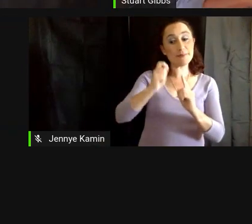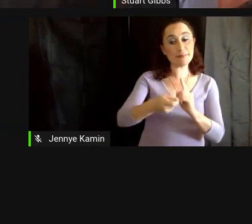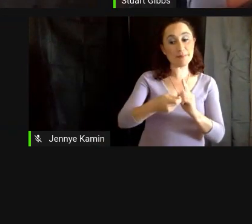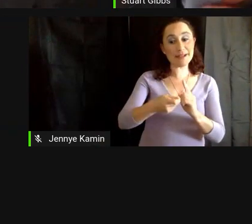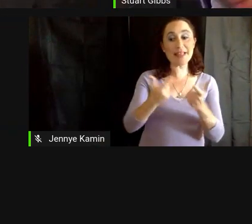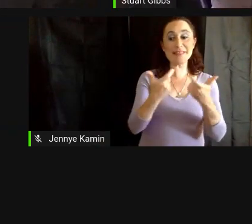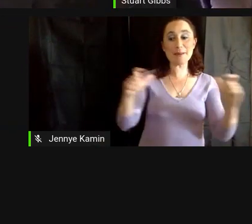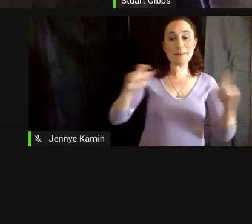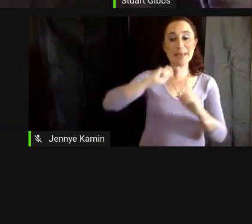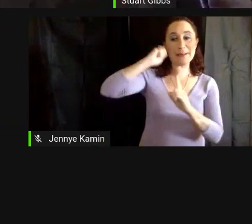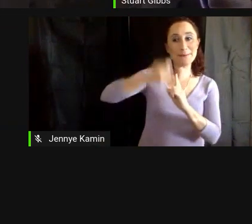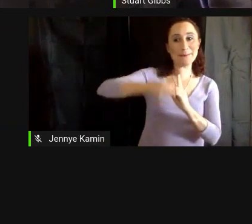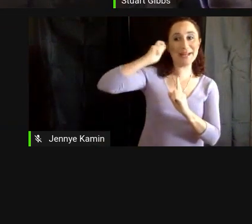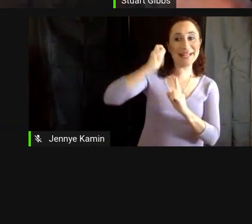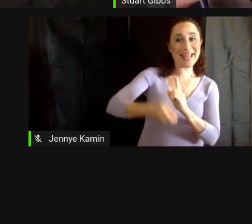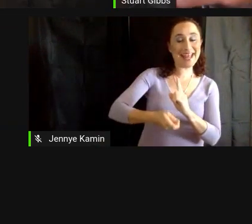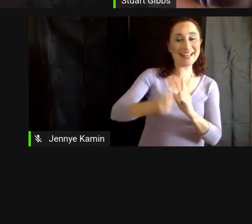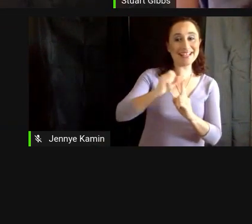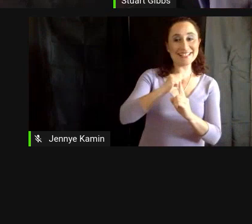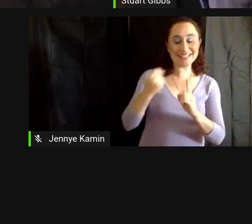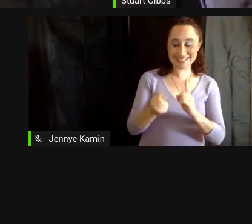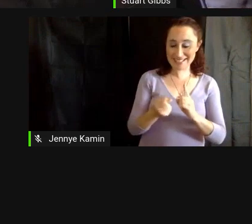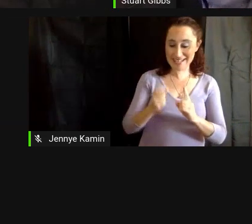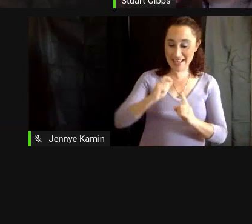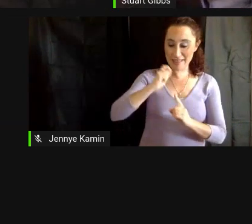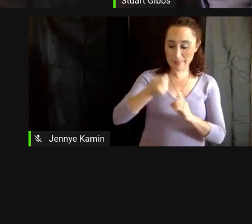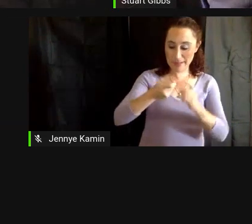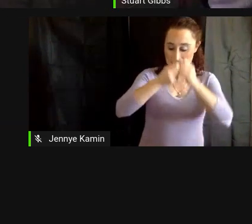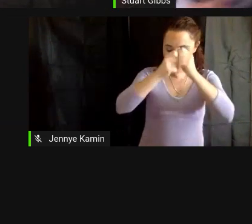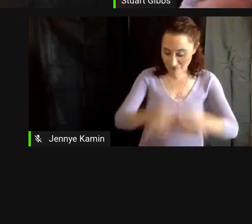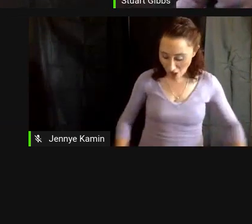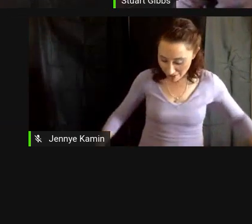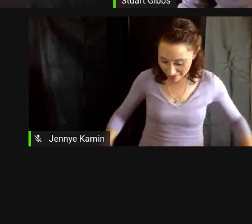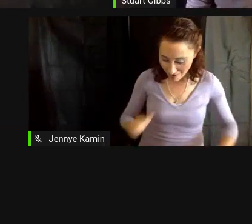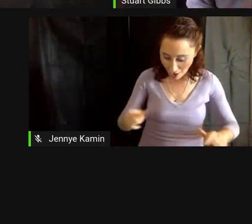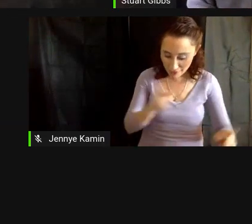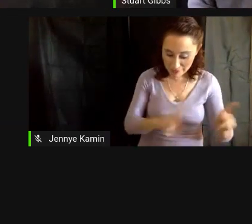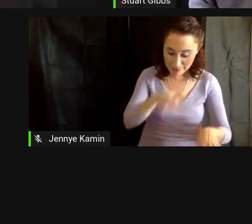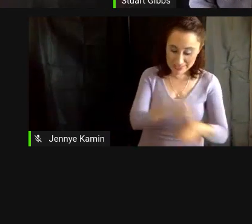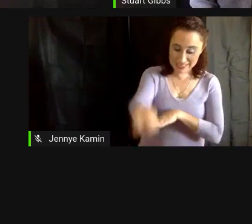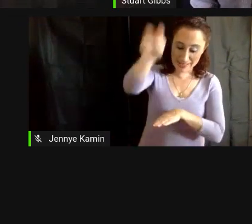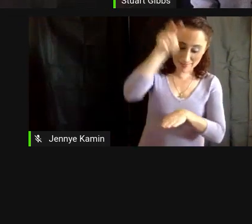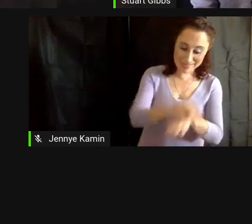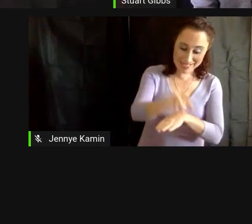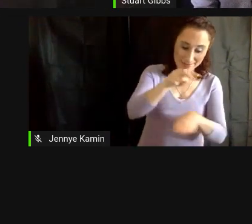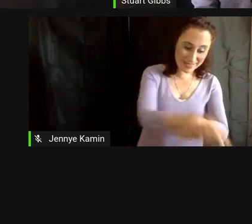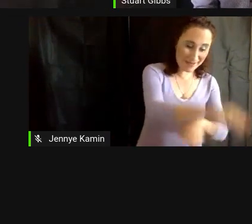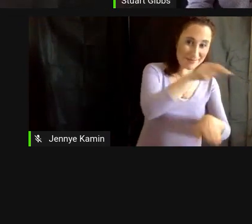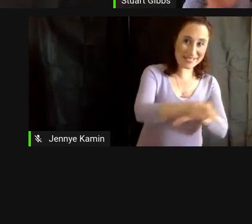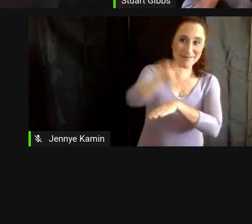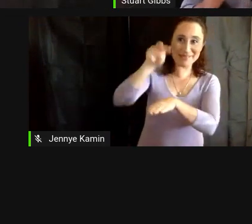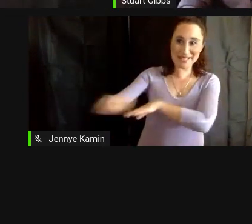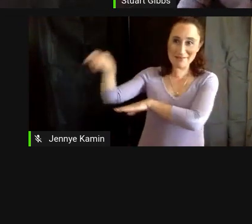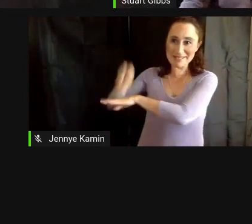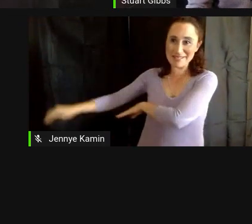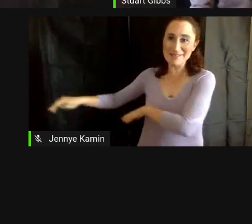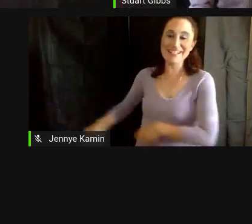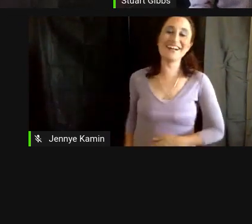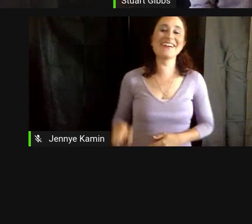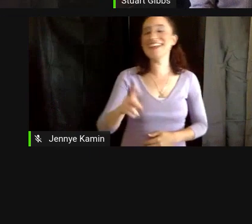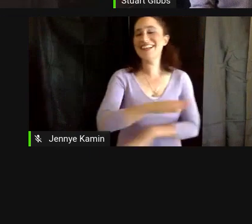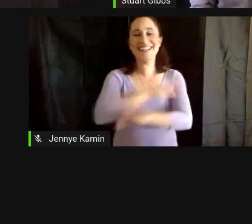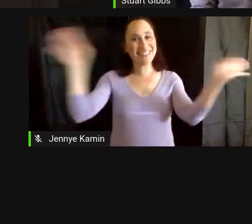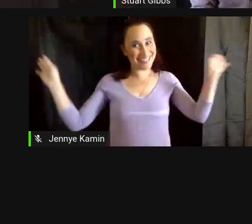scene. And all the bananas have fallen. They're all like, whoa! And flipping going on them. Yeah, of course. Next time.